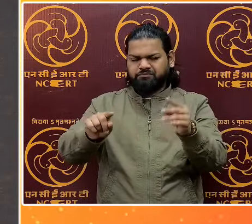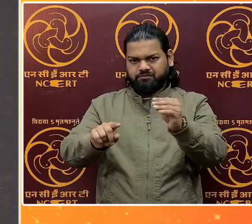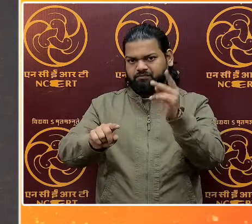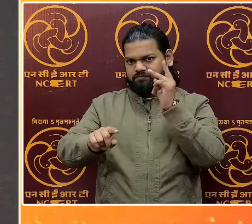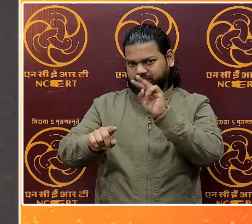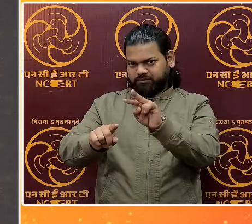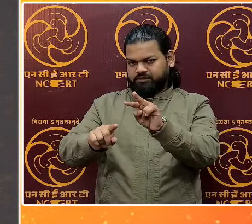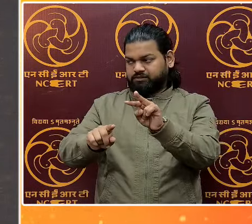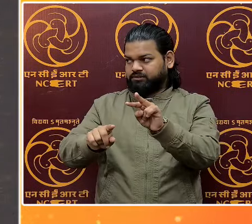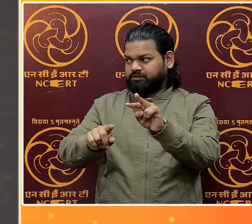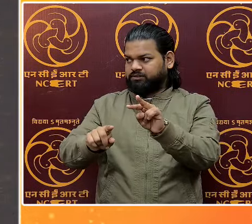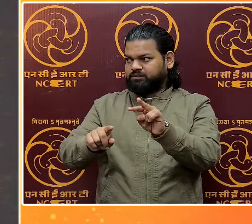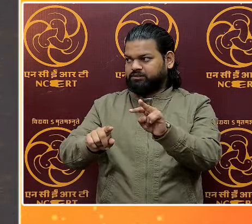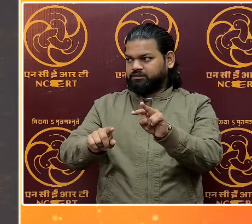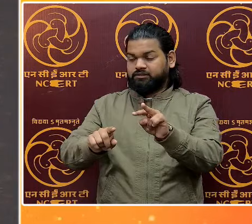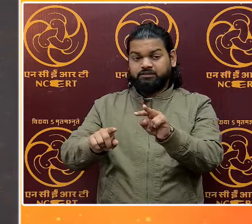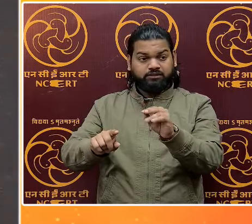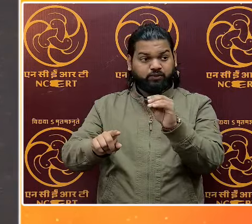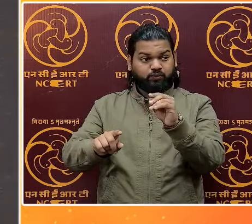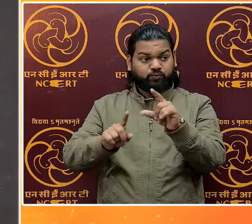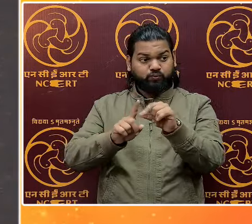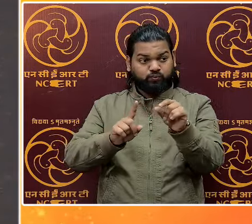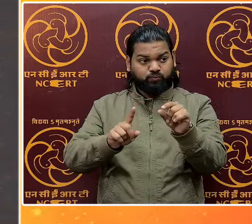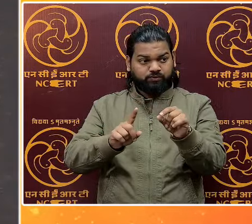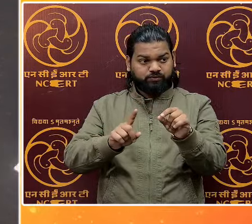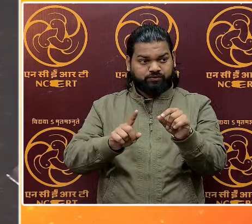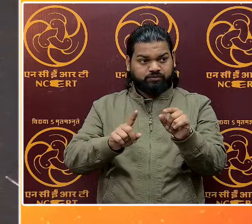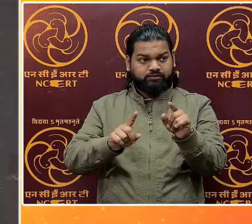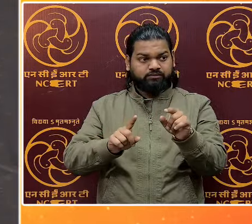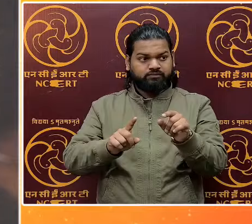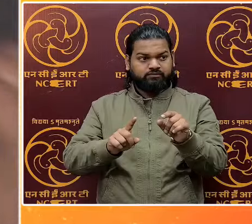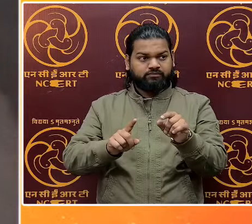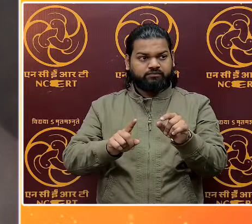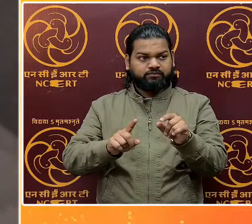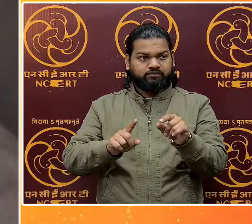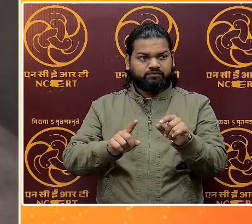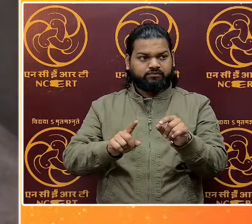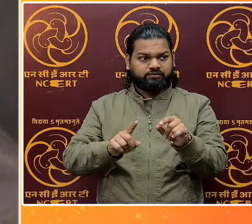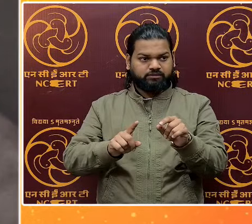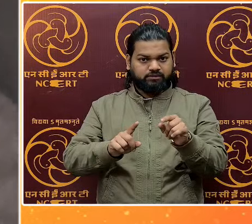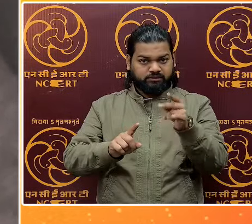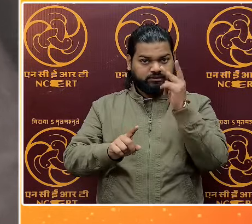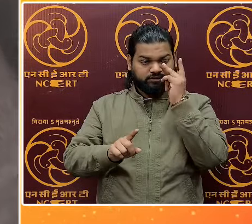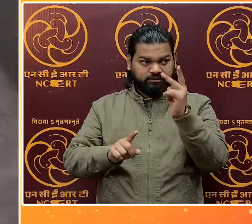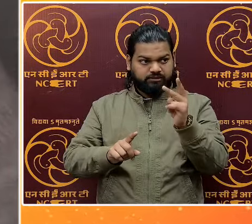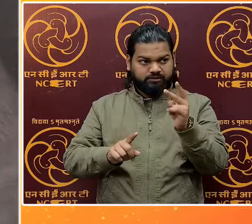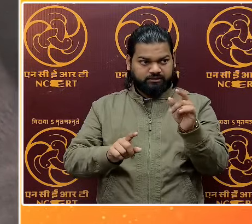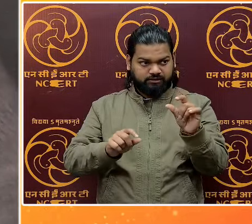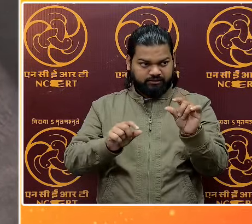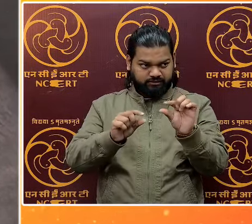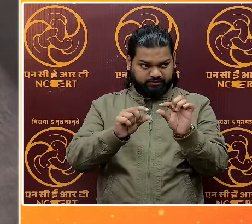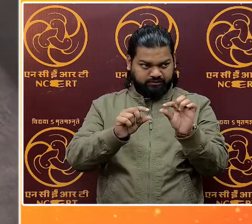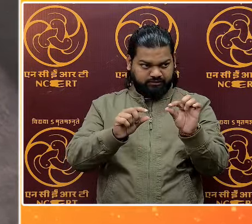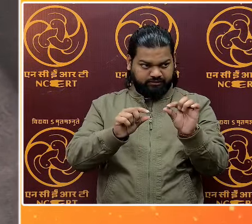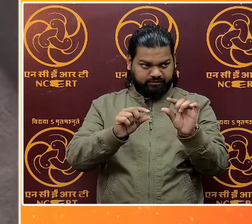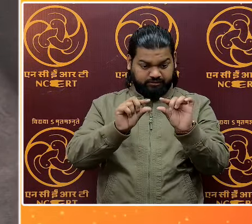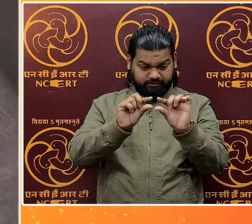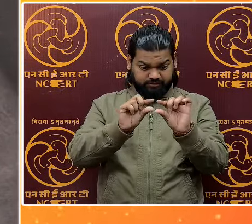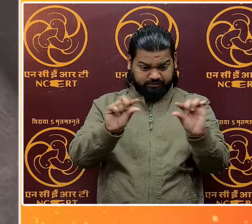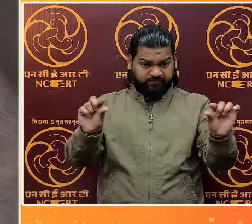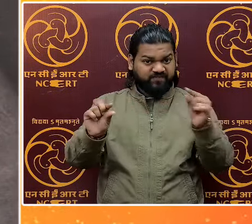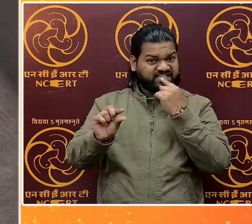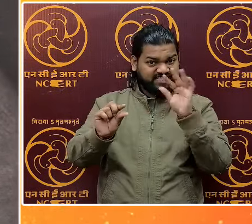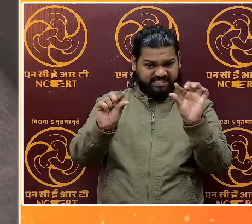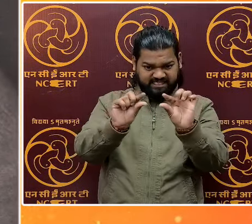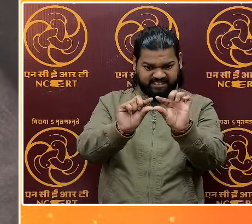angle. So, we just have to really find out that what that angle is. Clear? Yes, ma'am. So, we will place our mirror